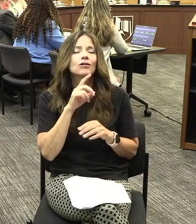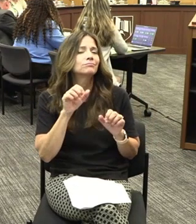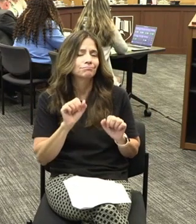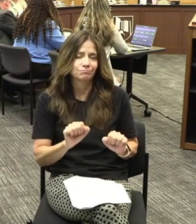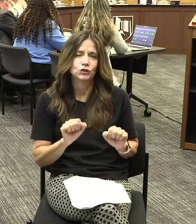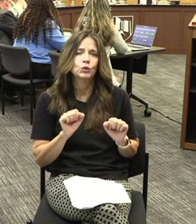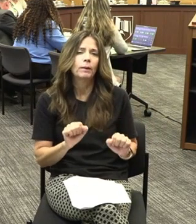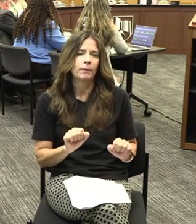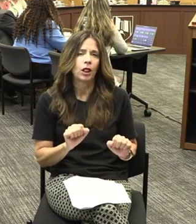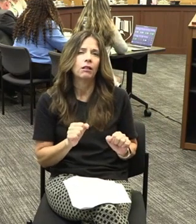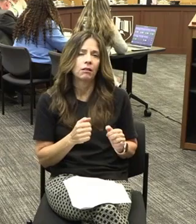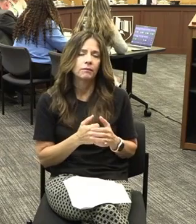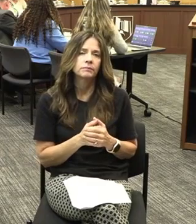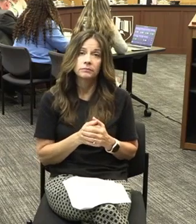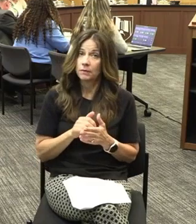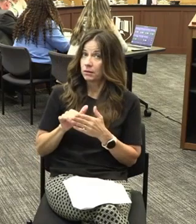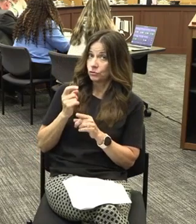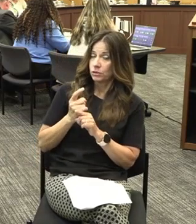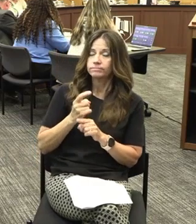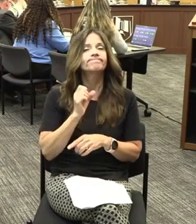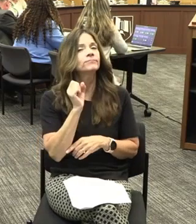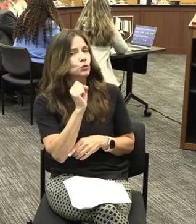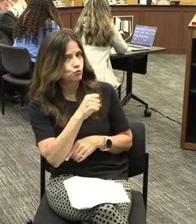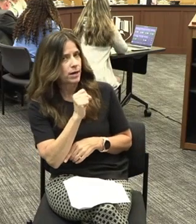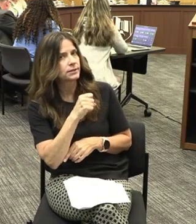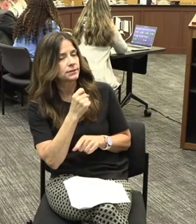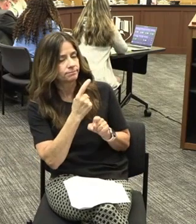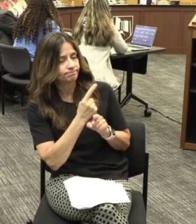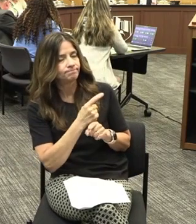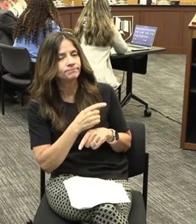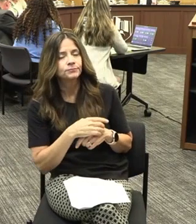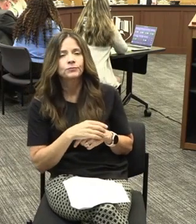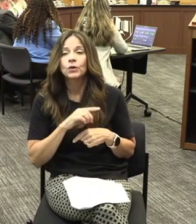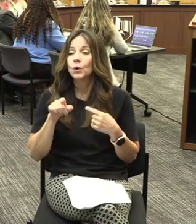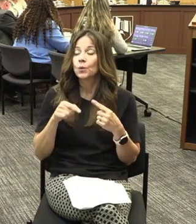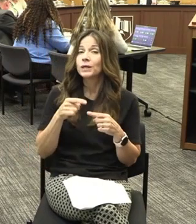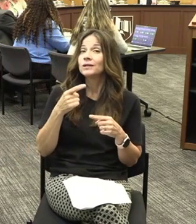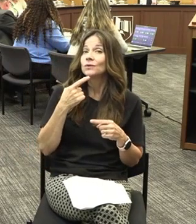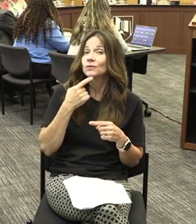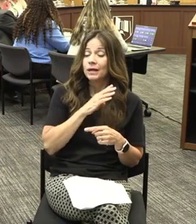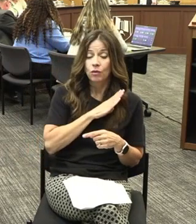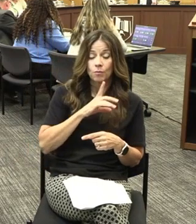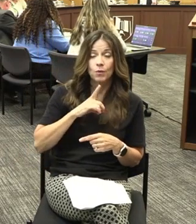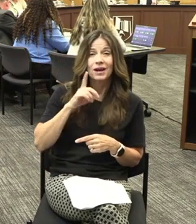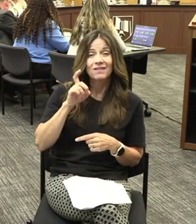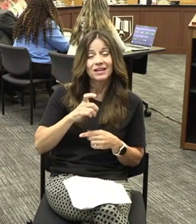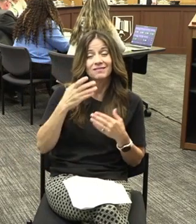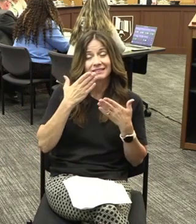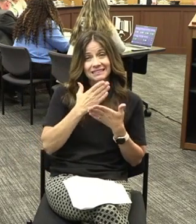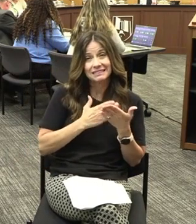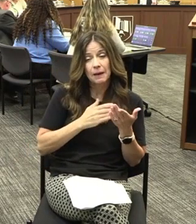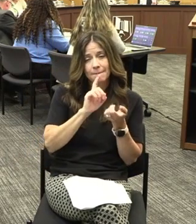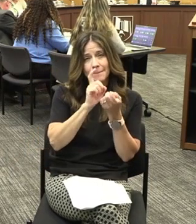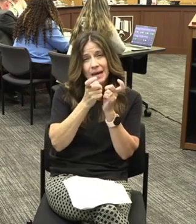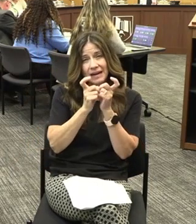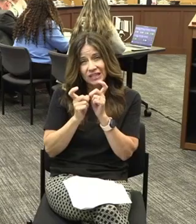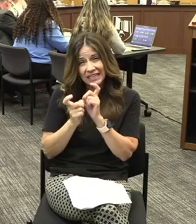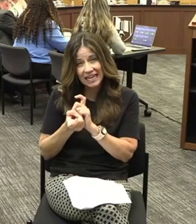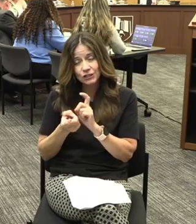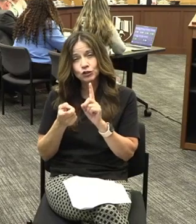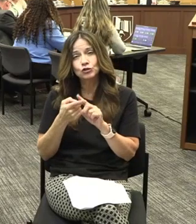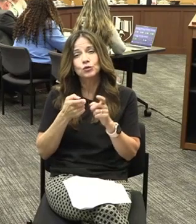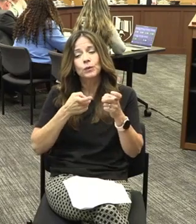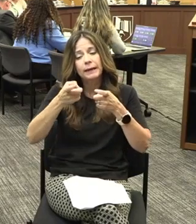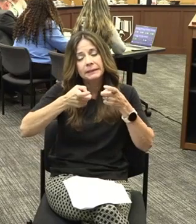correct? Correct. Okay. When you said that there would have to be some modifications to